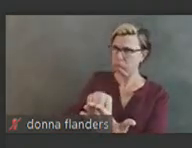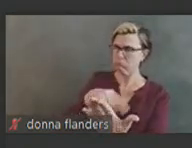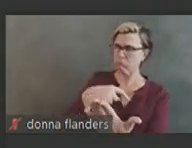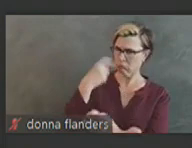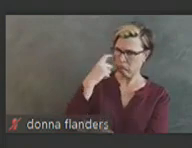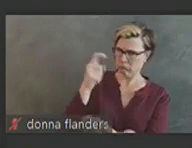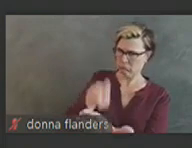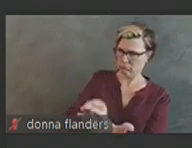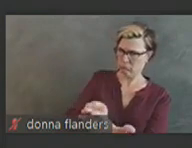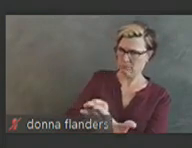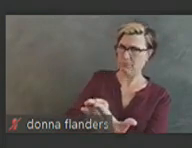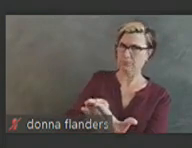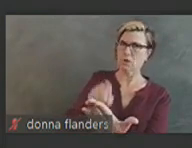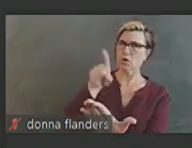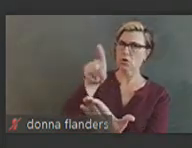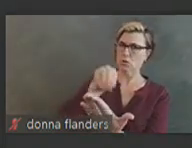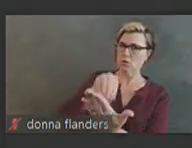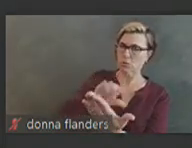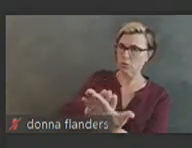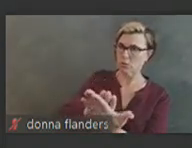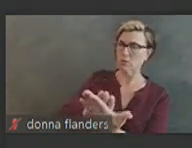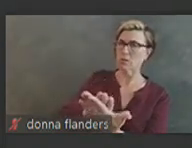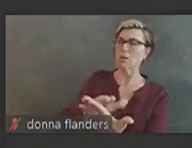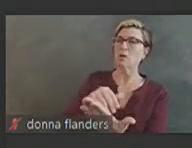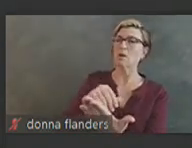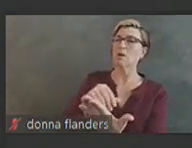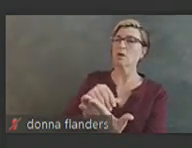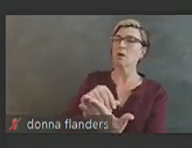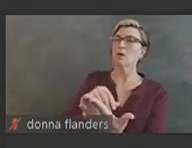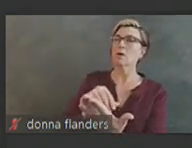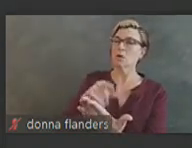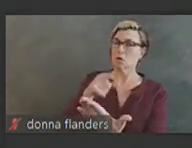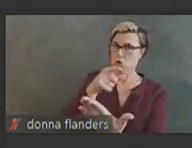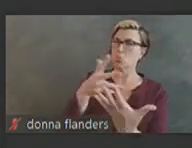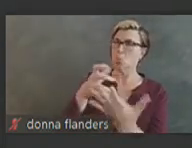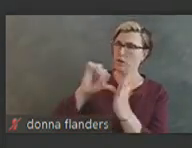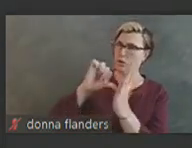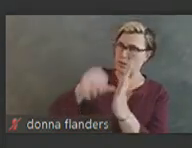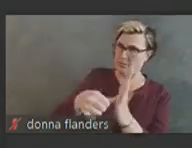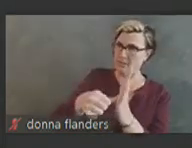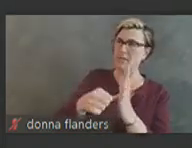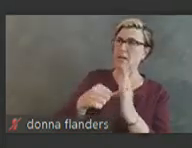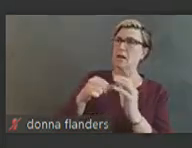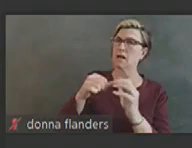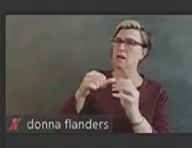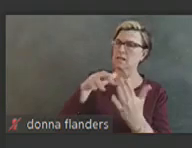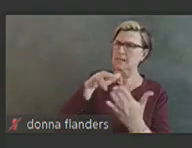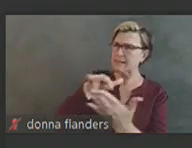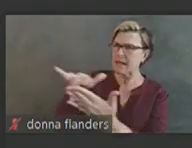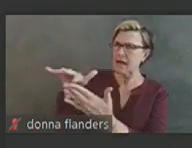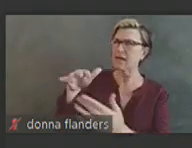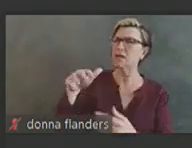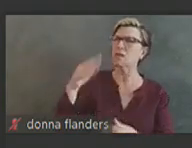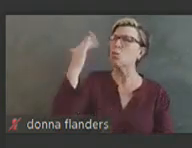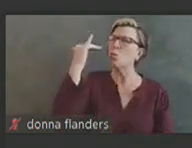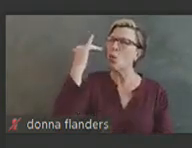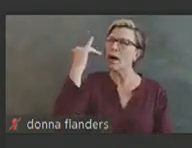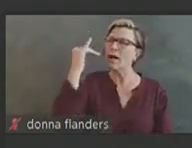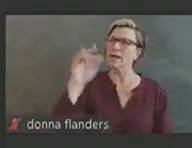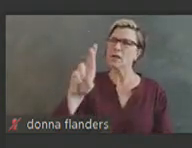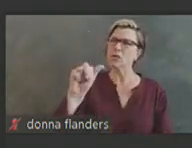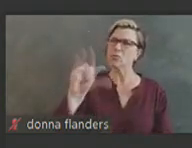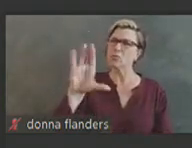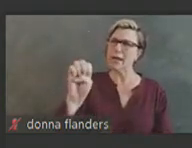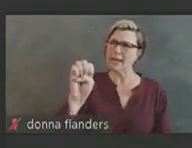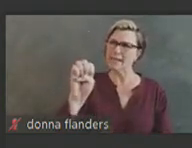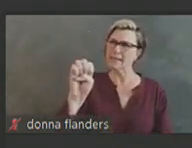to address the racial disparities. What have you seen in DeKalb County, which